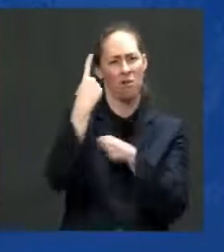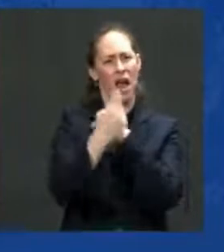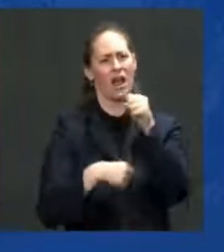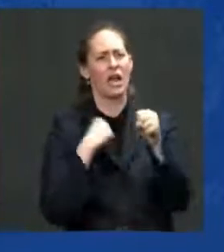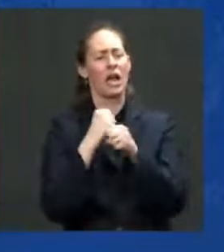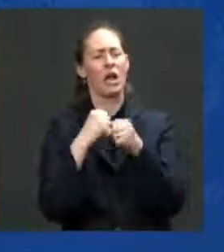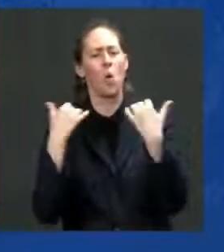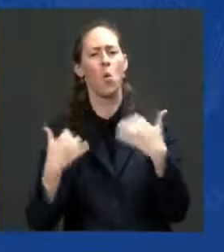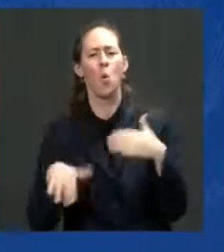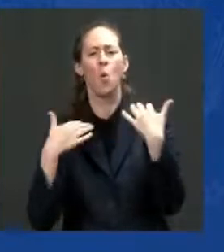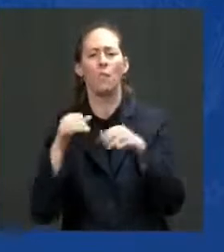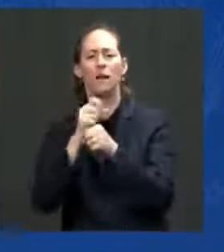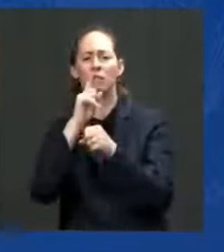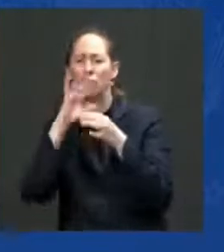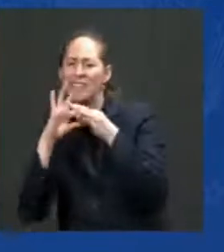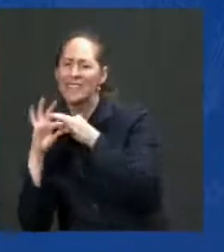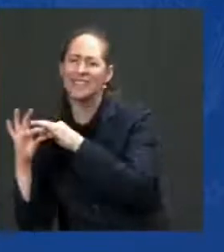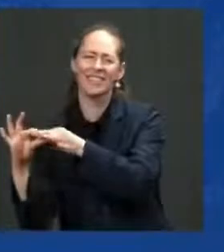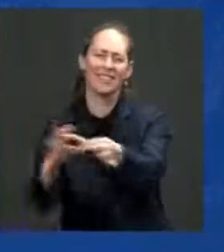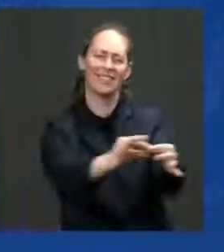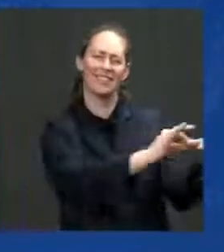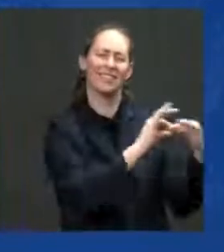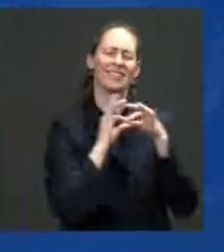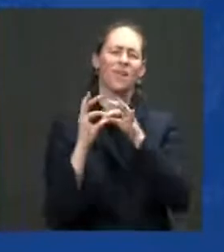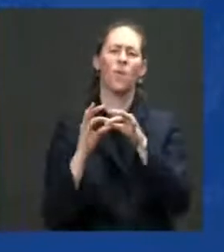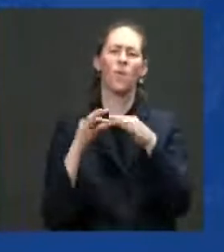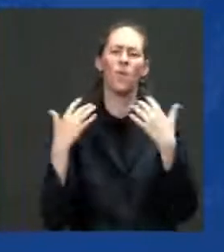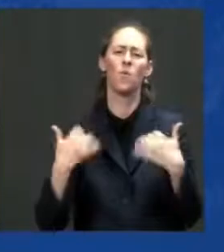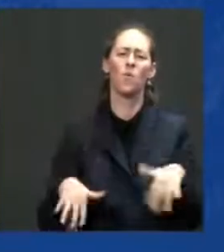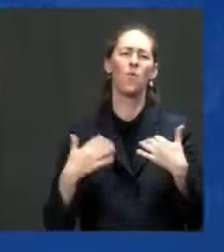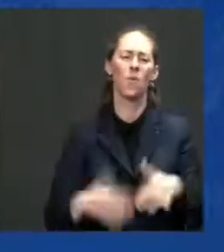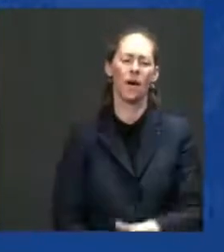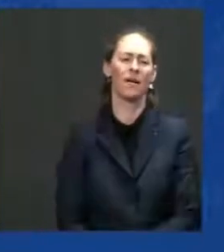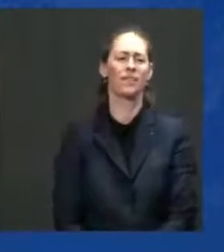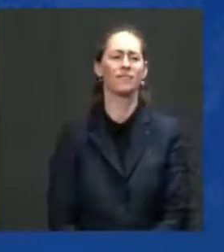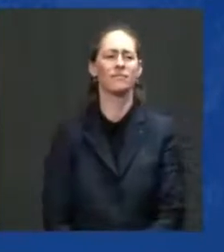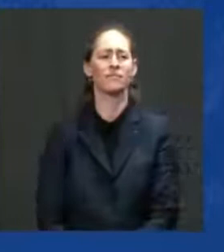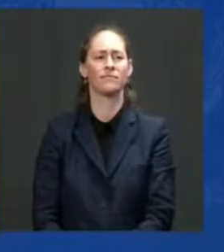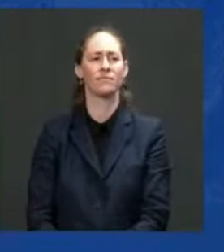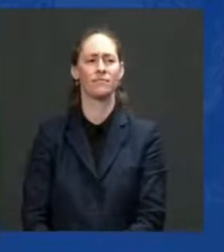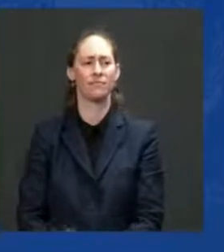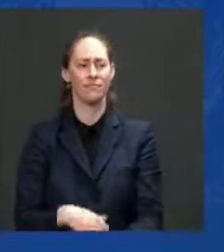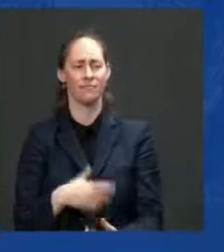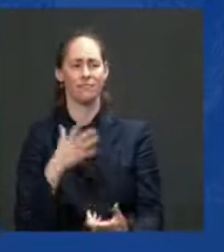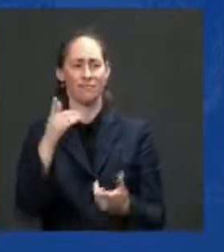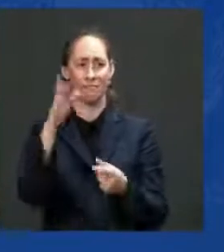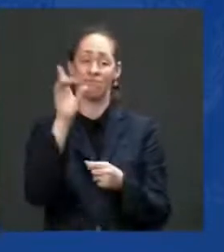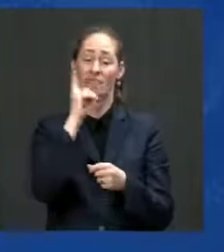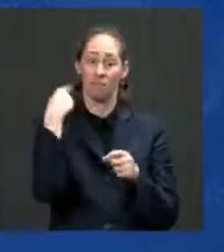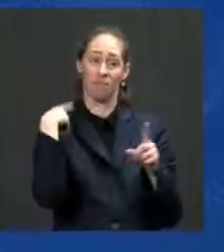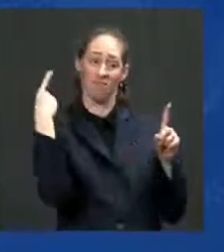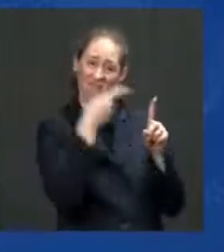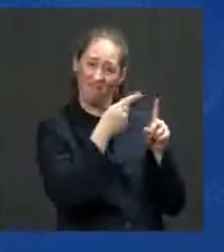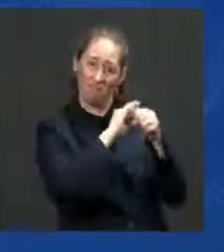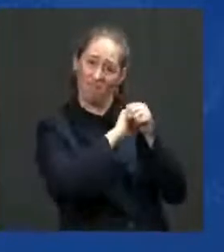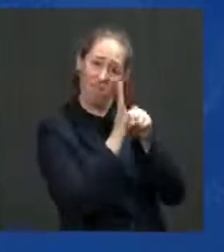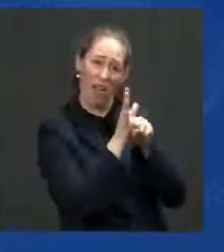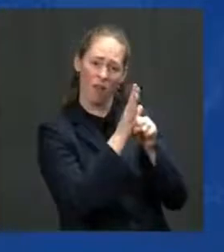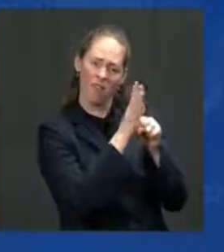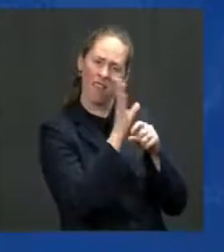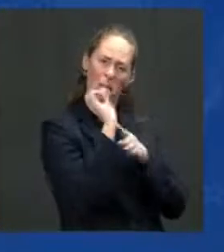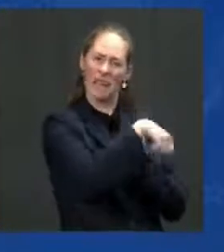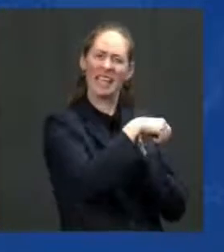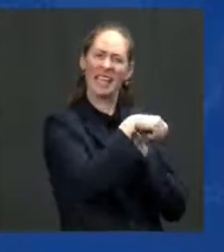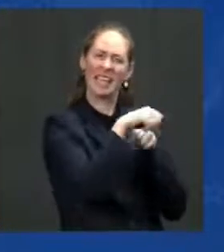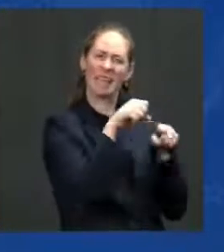together and banding together, not to beat the other team. We had to beat the virus first. And you sacrificed more